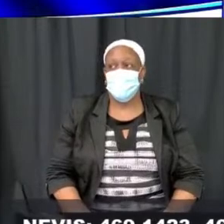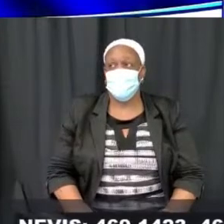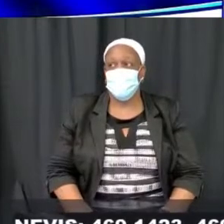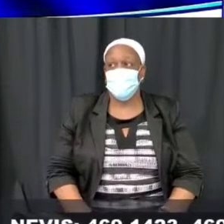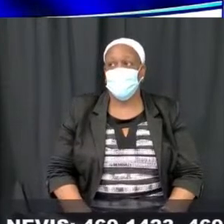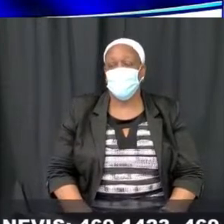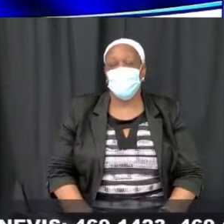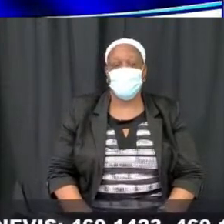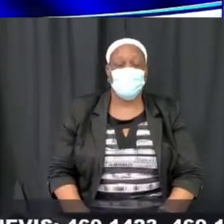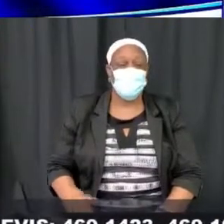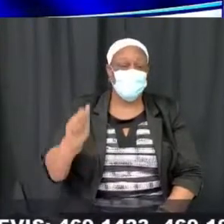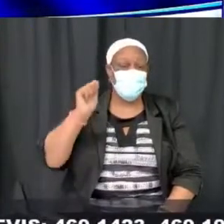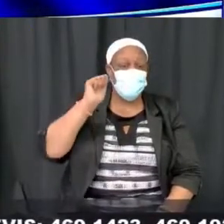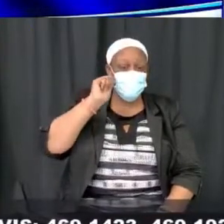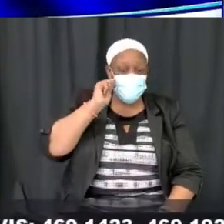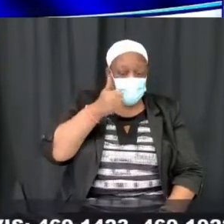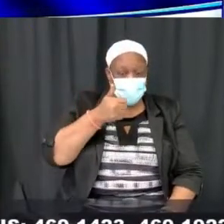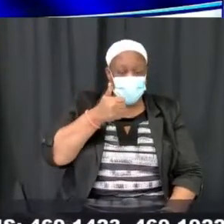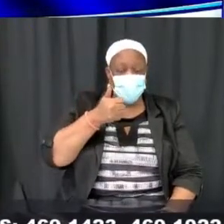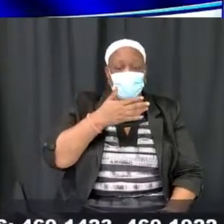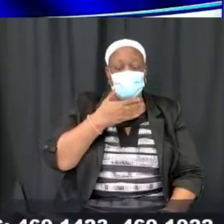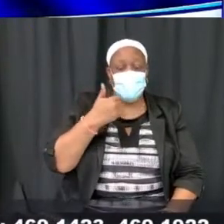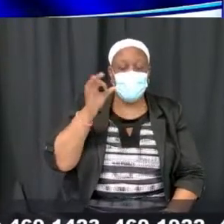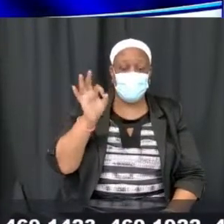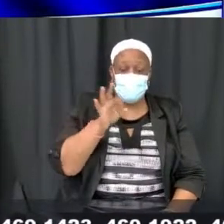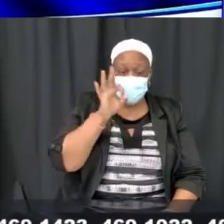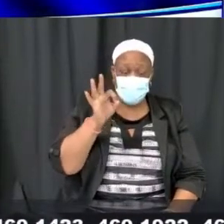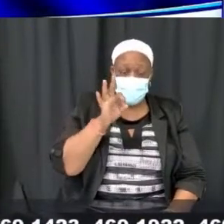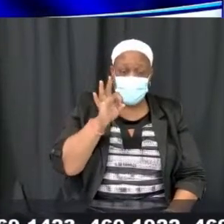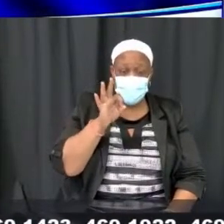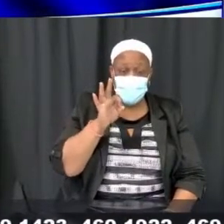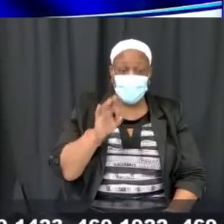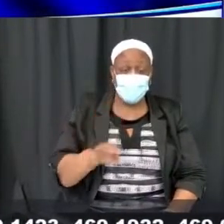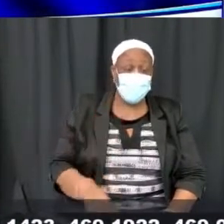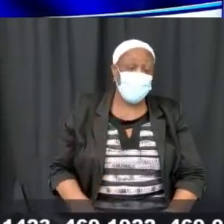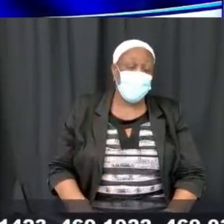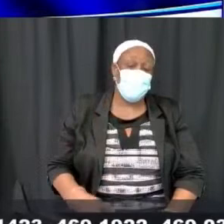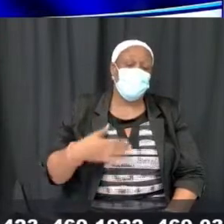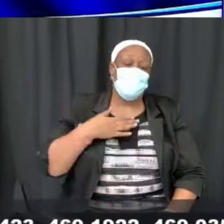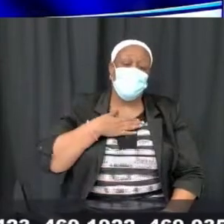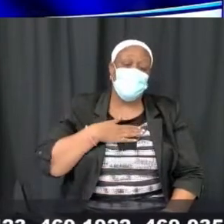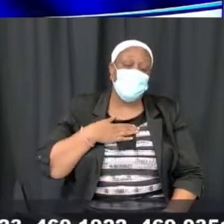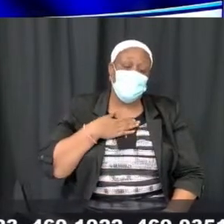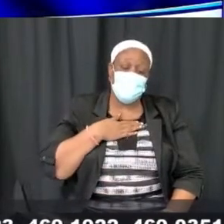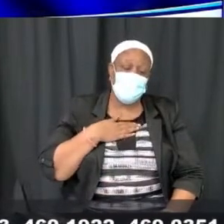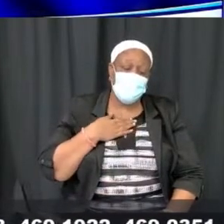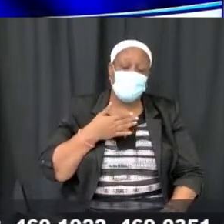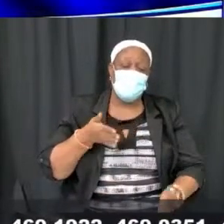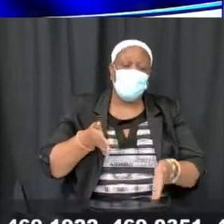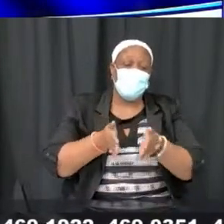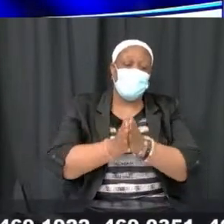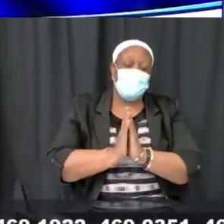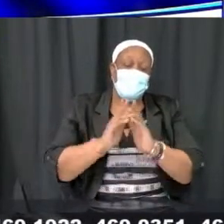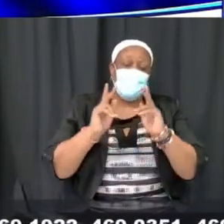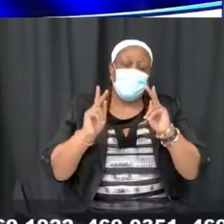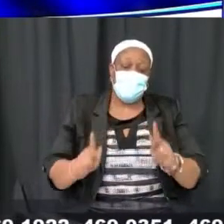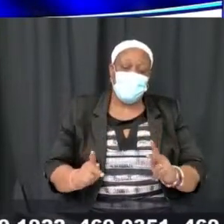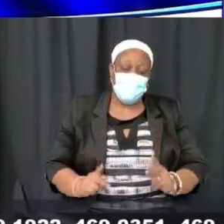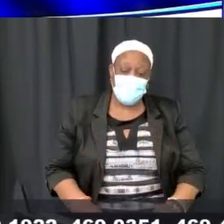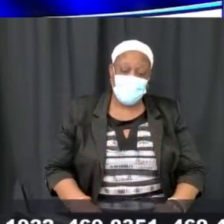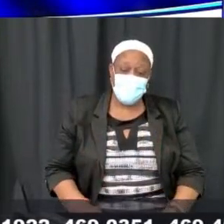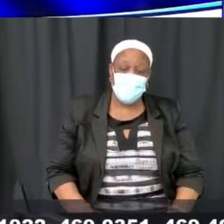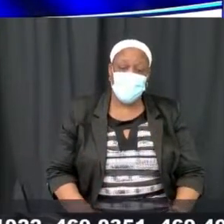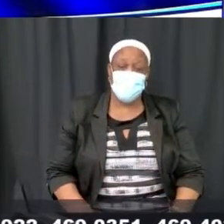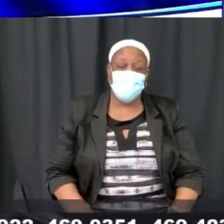9th of July, will be critical periods. I am certain, just like I am, you feel